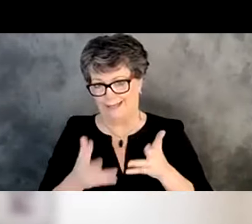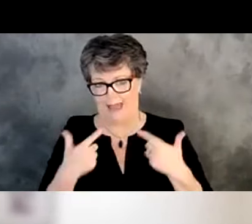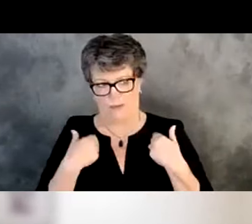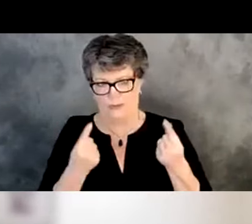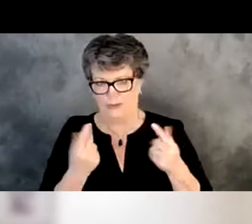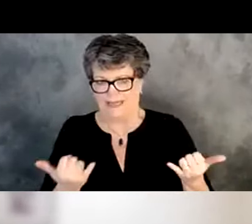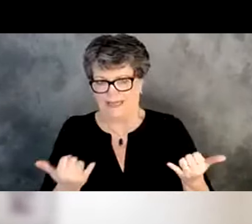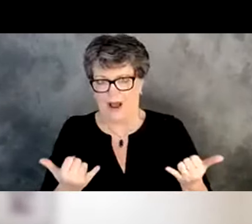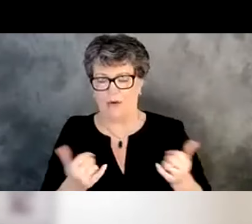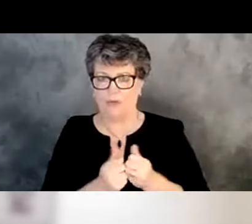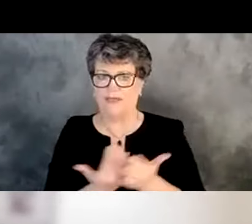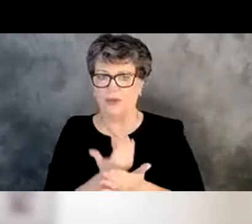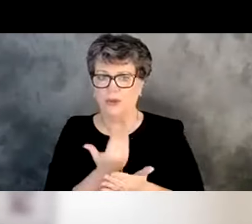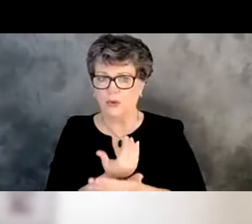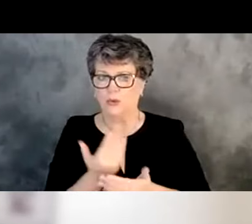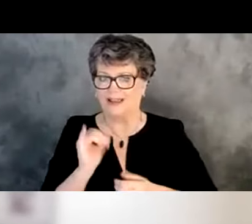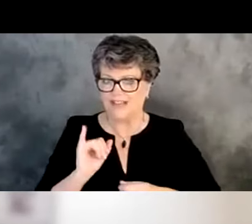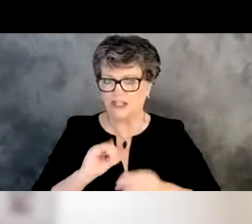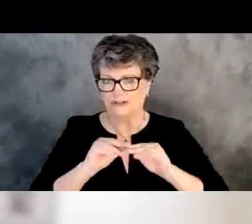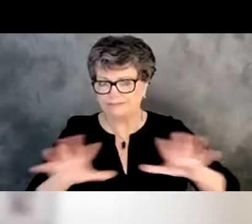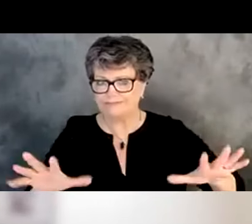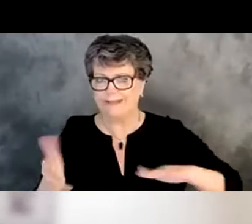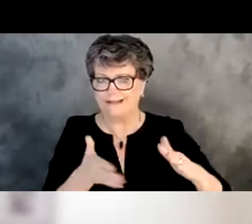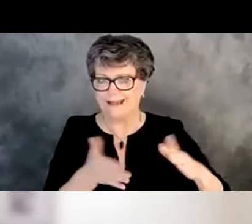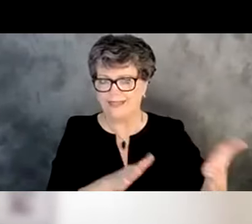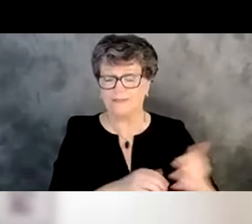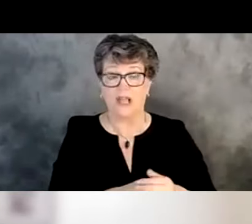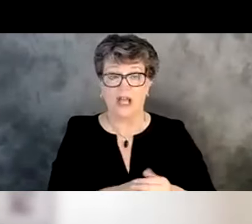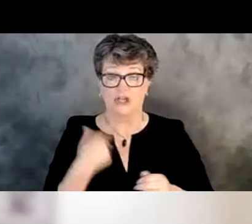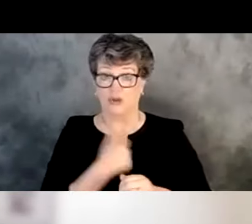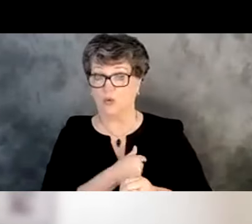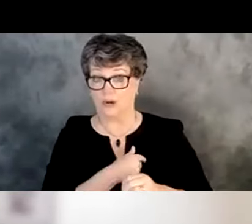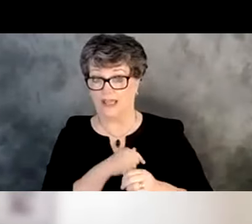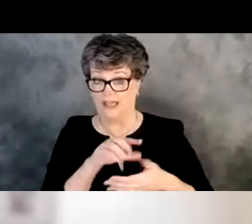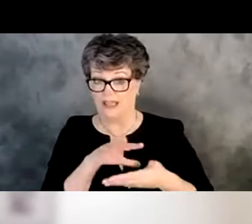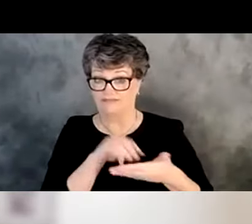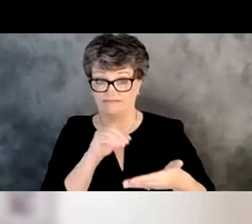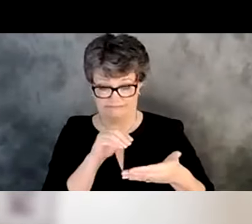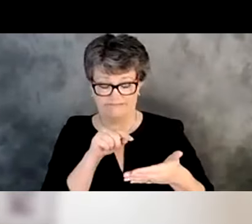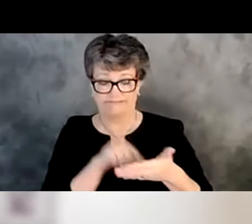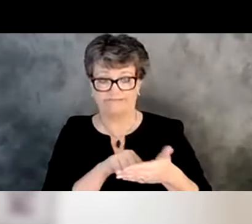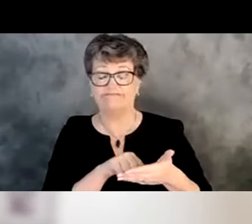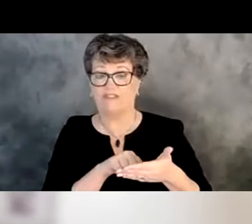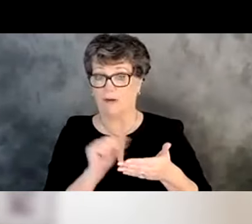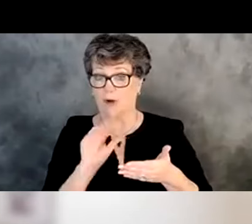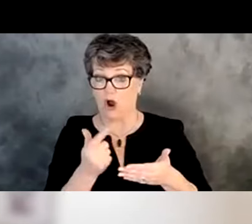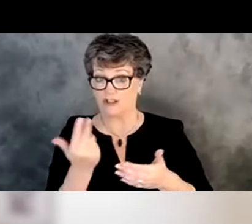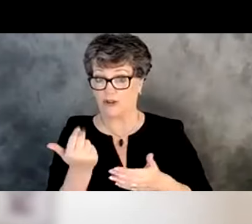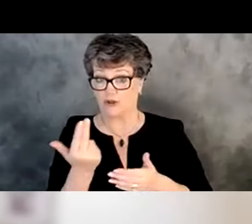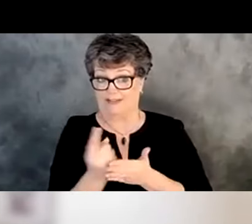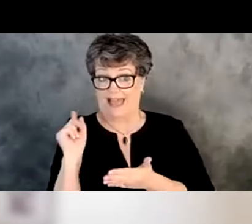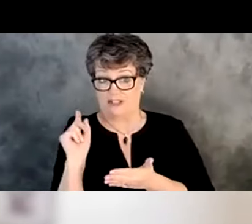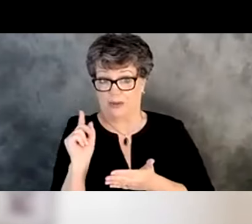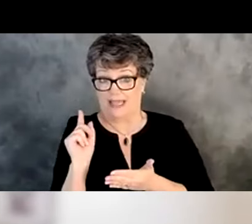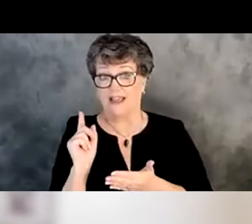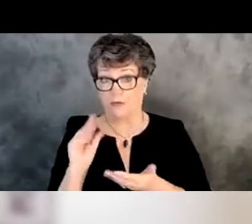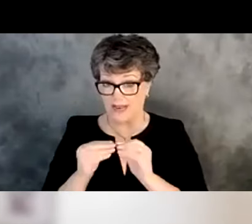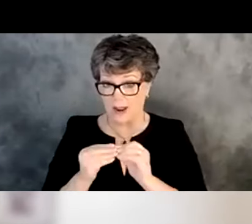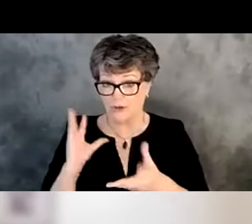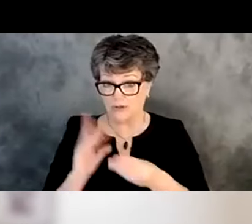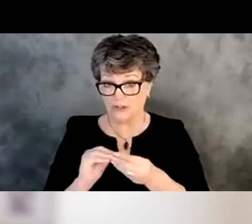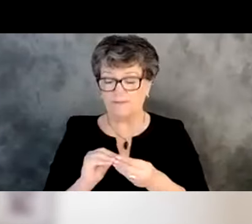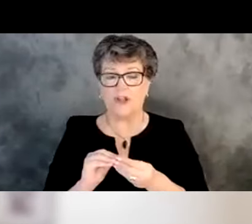terms of new infections and deaths. So we took a snapshot from last Friday, August 13th, and this is what we saw. So for